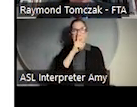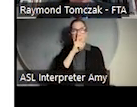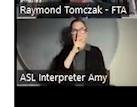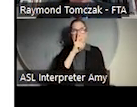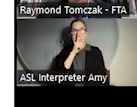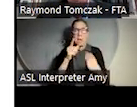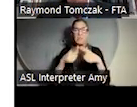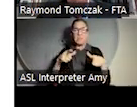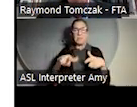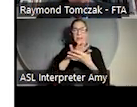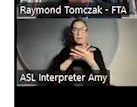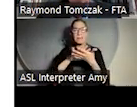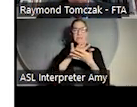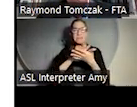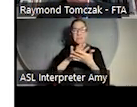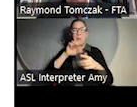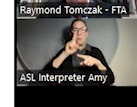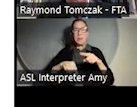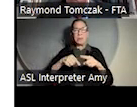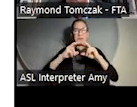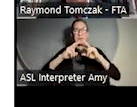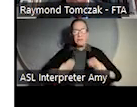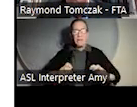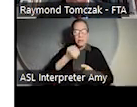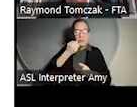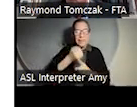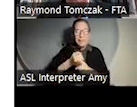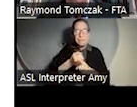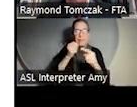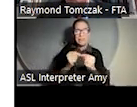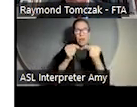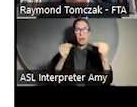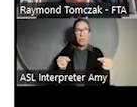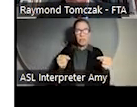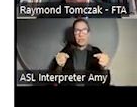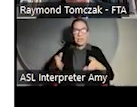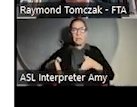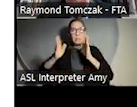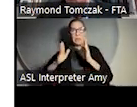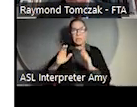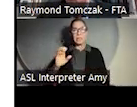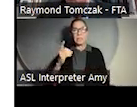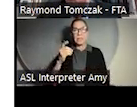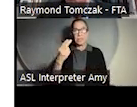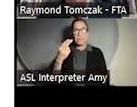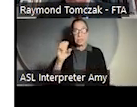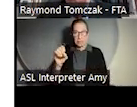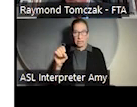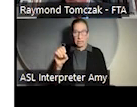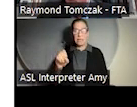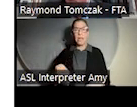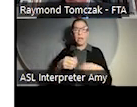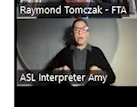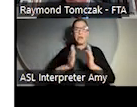DEIS, we were not able to evaluate impacts on our immediately adjacent properties. CHDC thus requests that more detailed